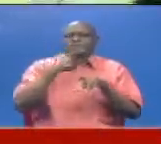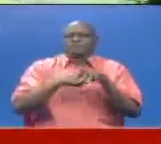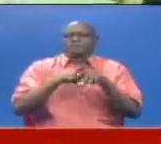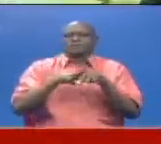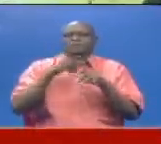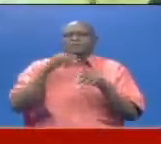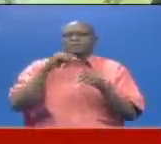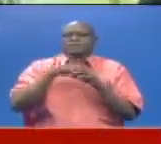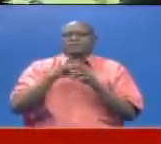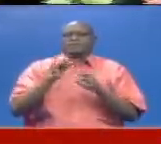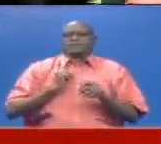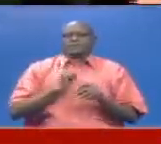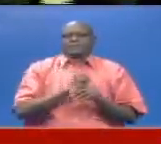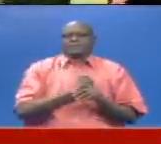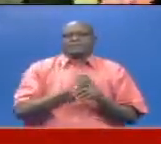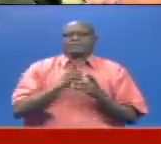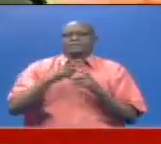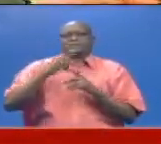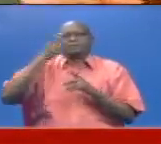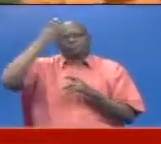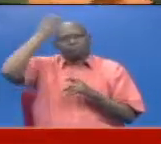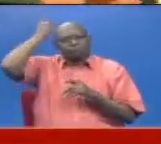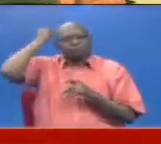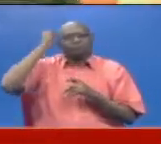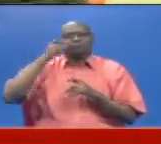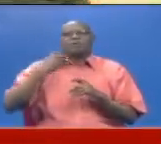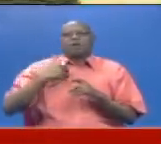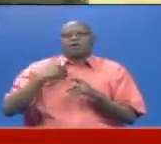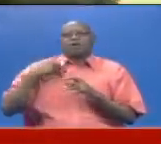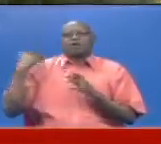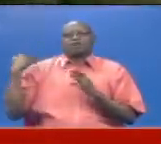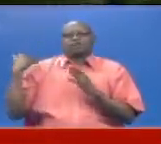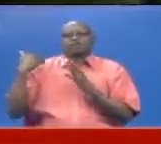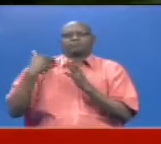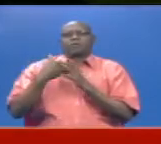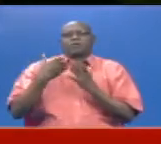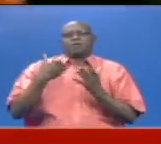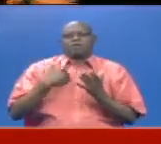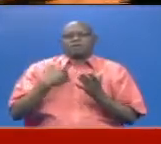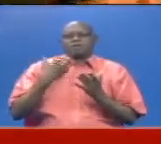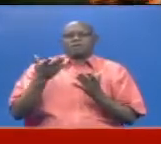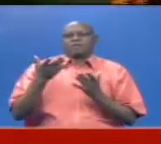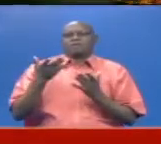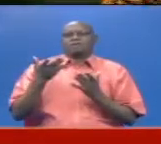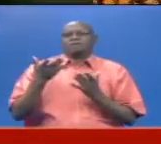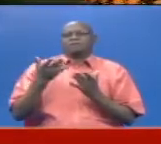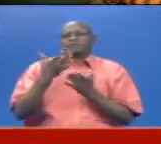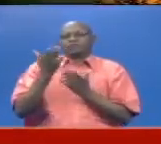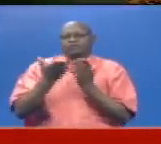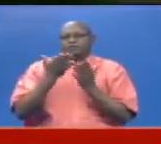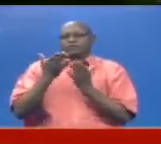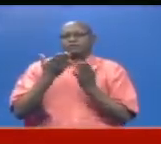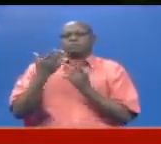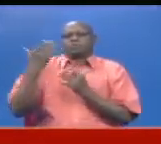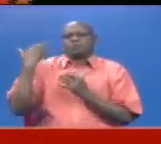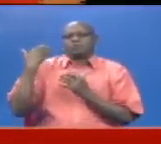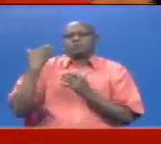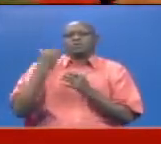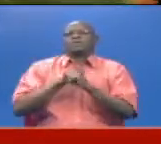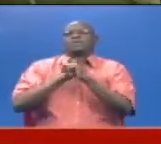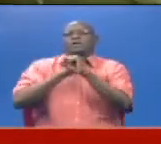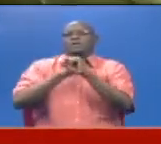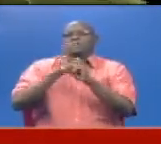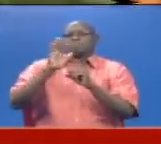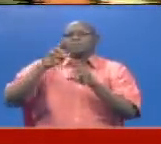Senate, Esther Passaris, as I mentioned earlier, has been, they call it incumbent, has been, was defending